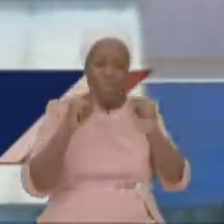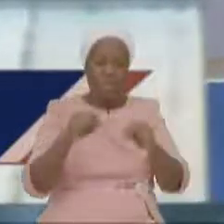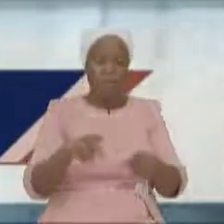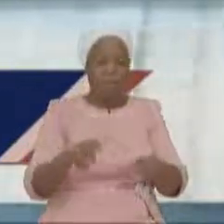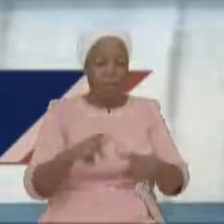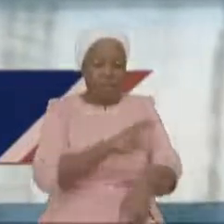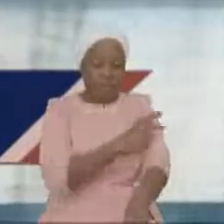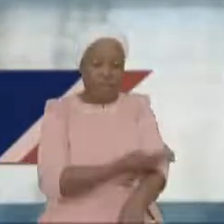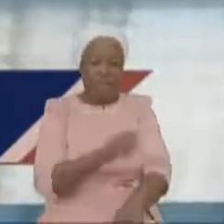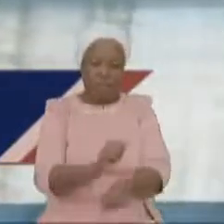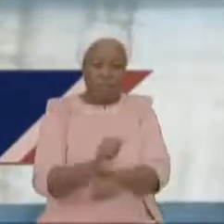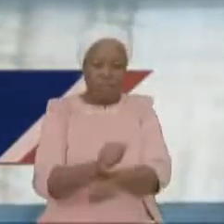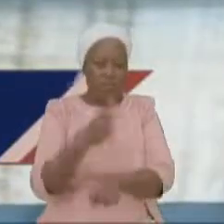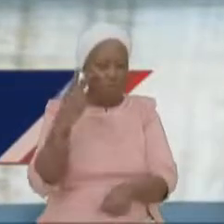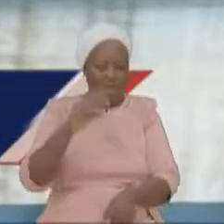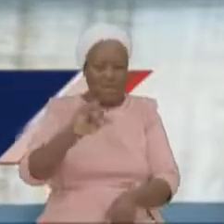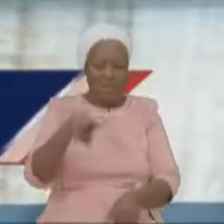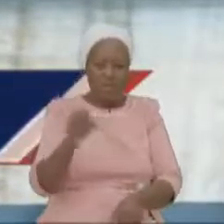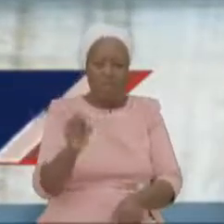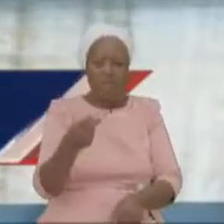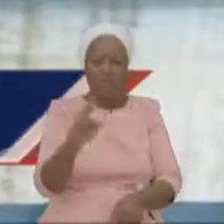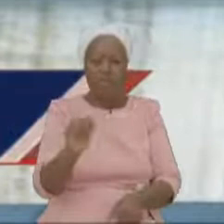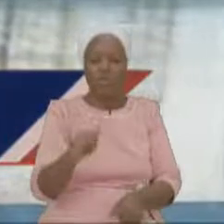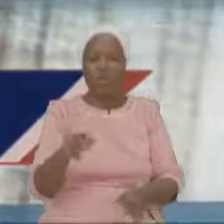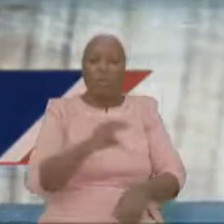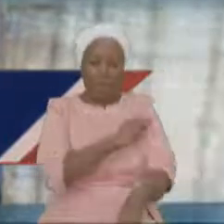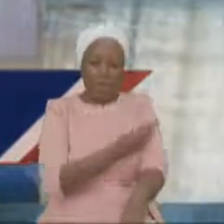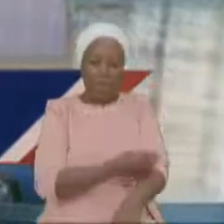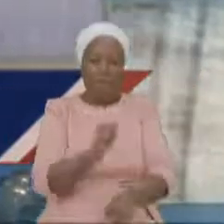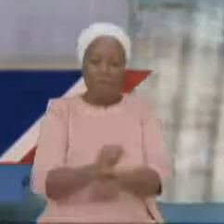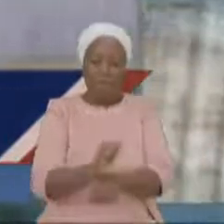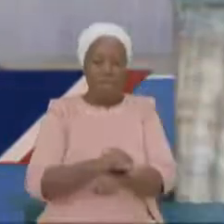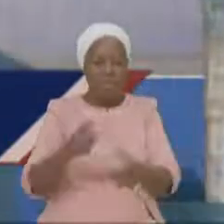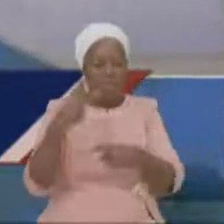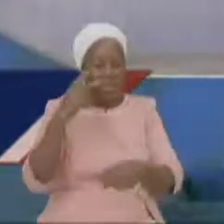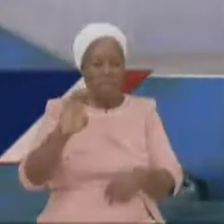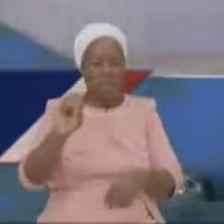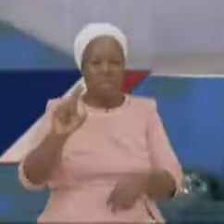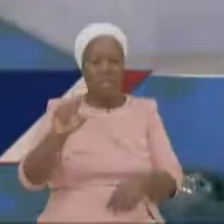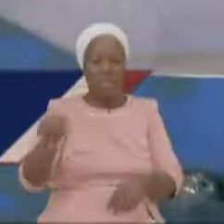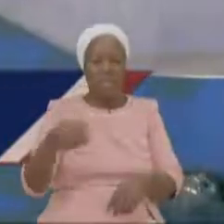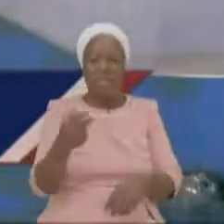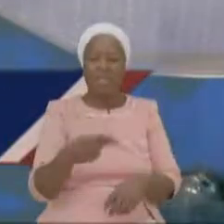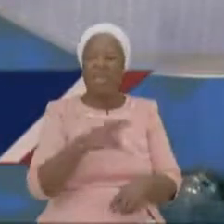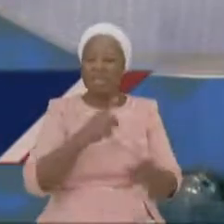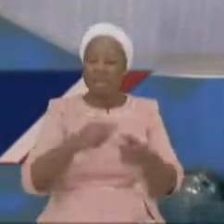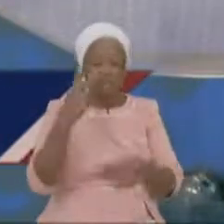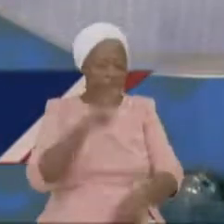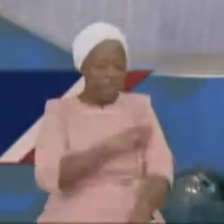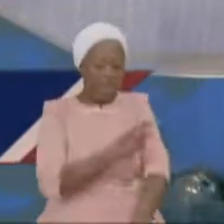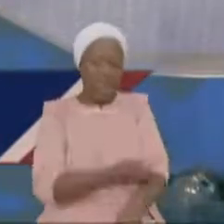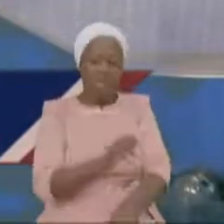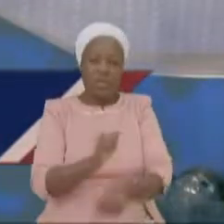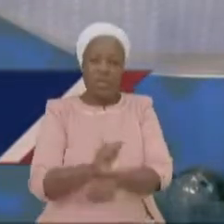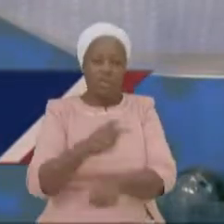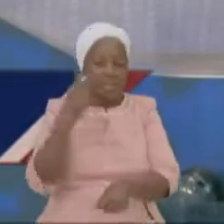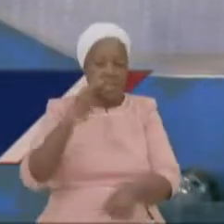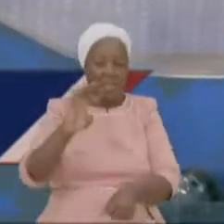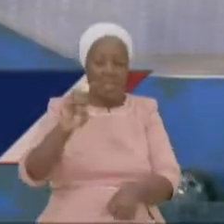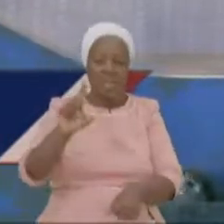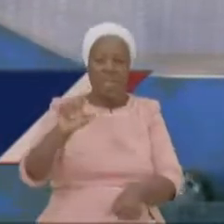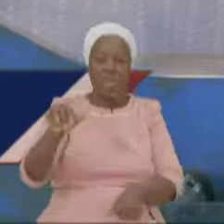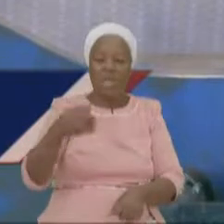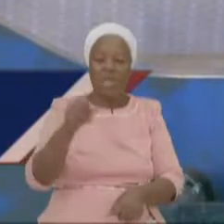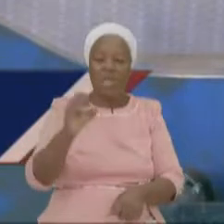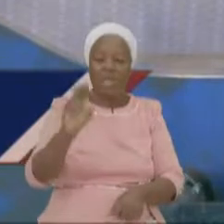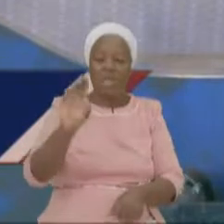we look at Joshua, mighty works, and we look at Elijah, mighty works, and we look at Elisha, mighty works, and